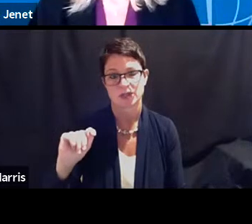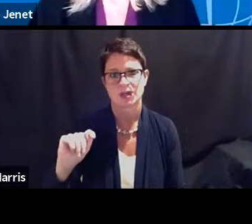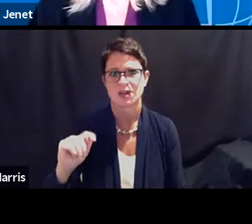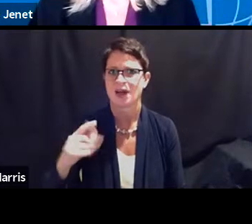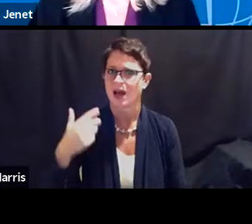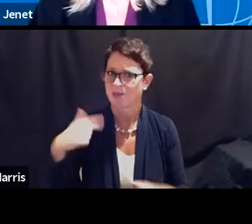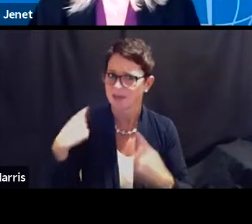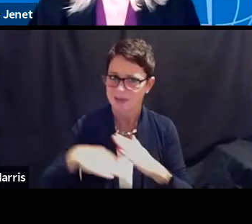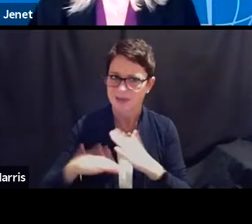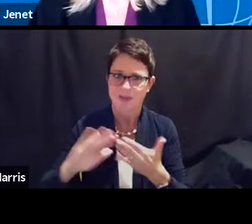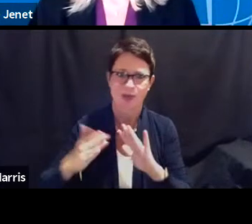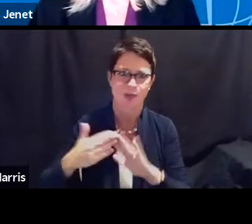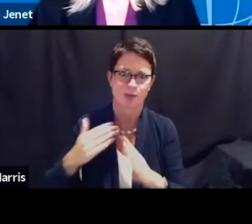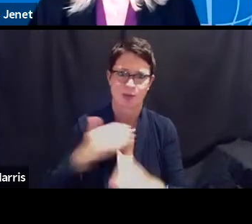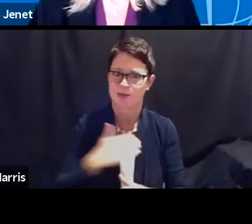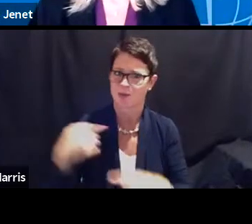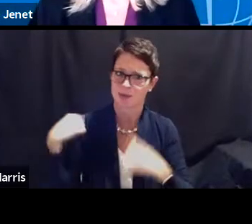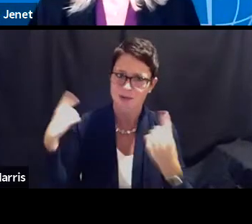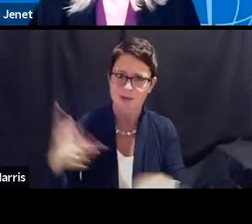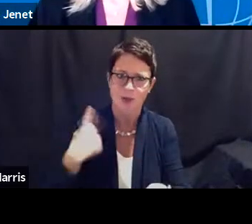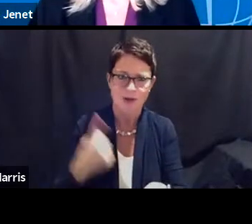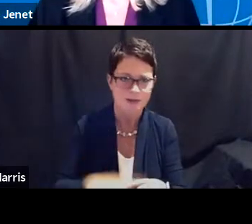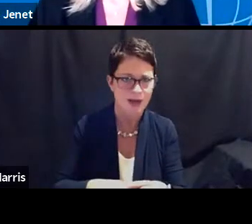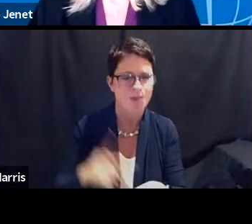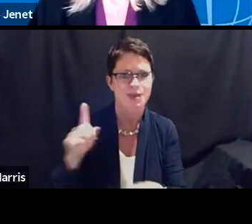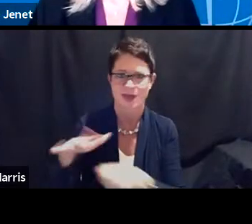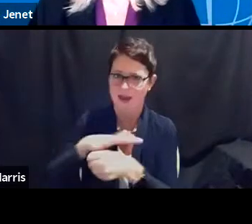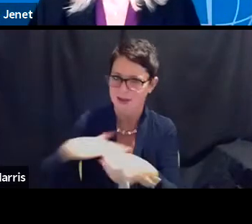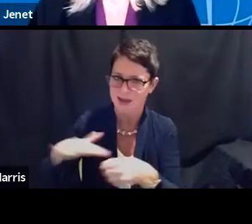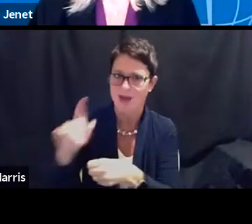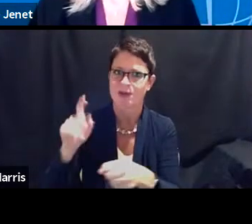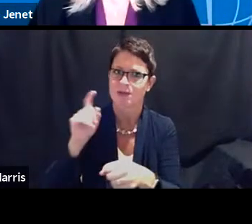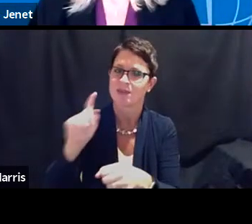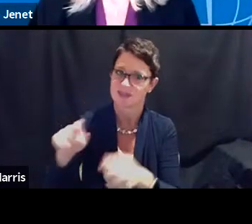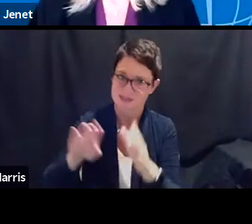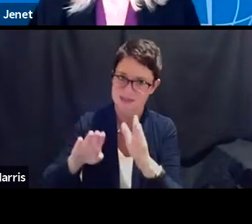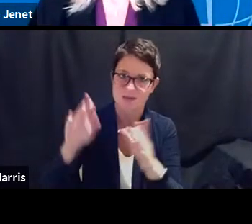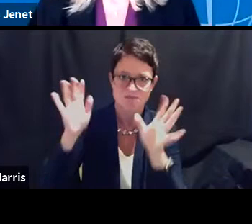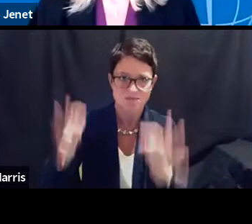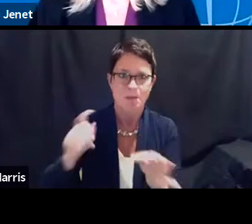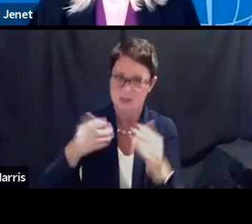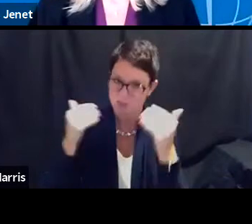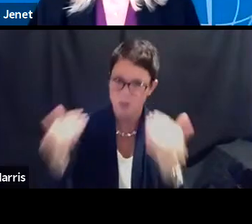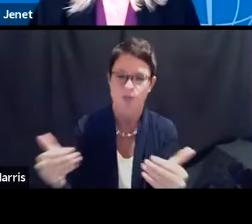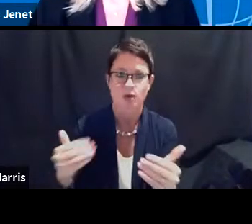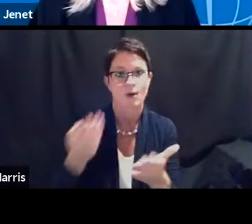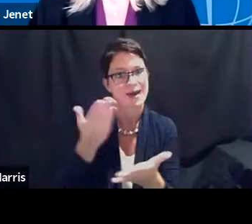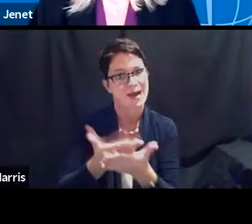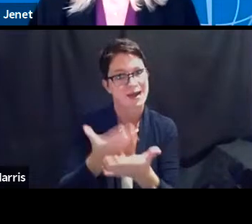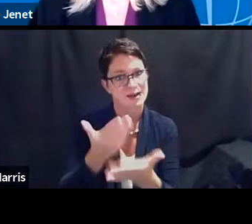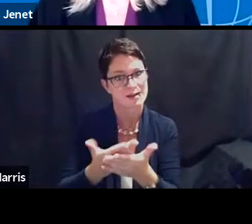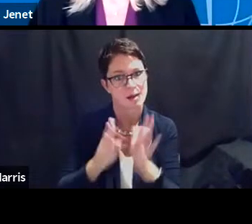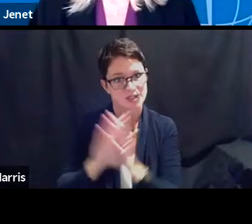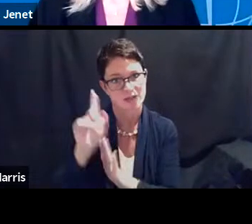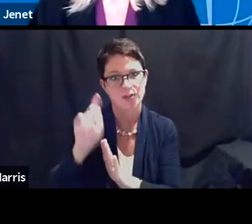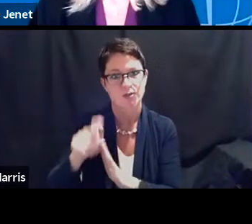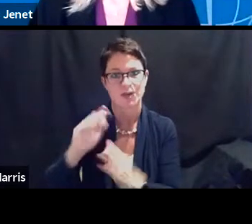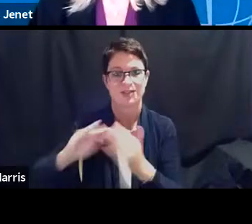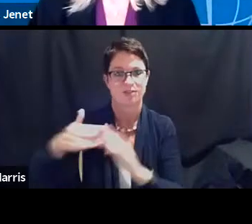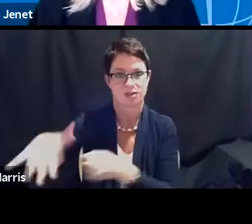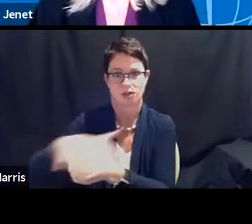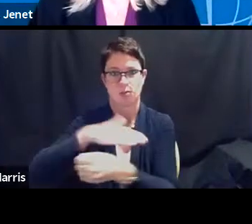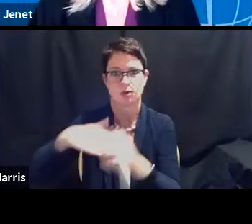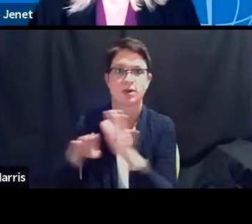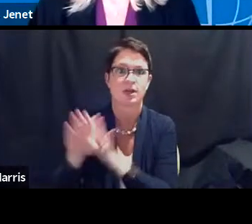long time. I think that's a development that needs to go through because economic development is what we need to have in the